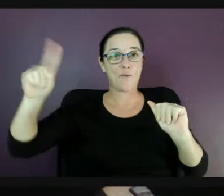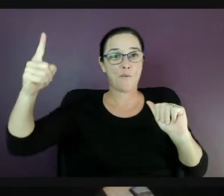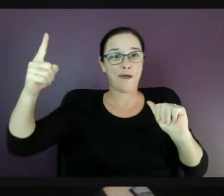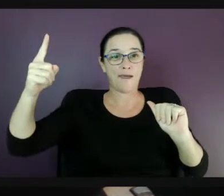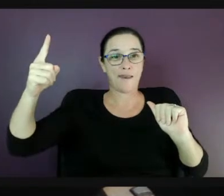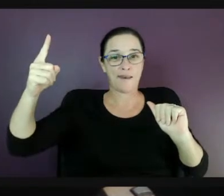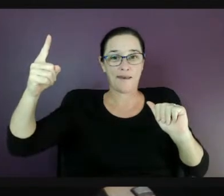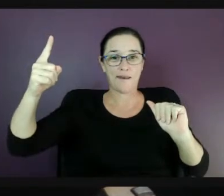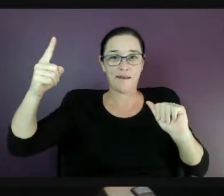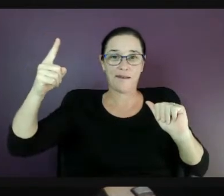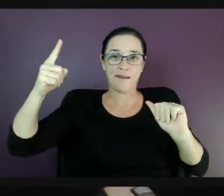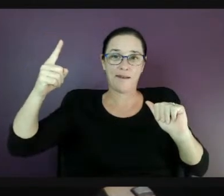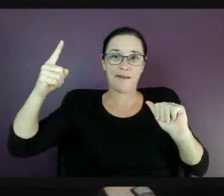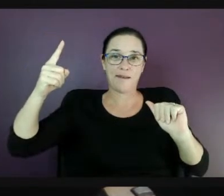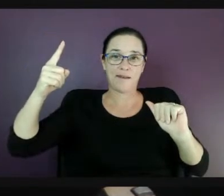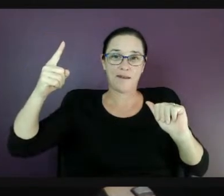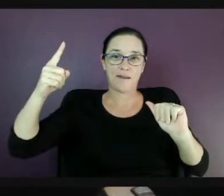here.